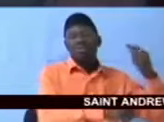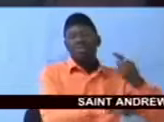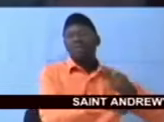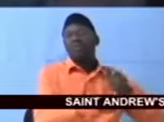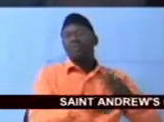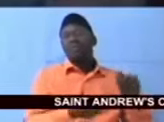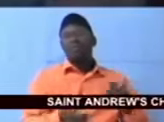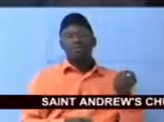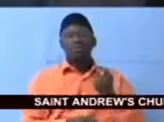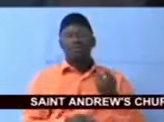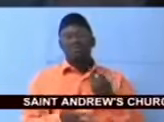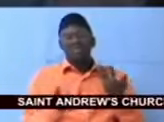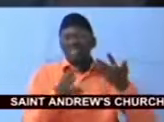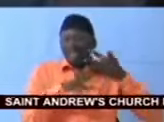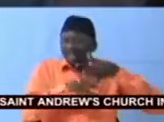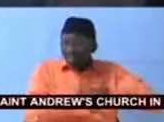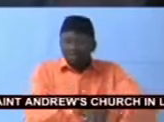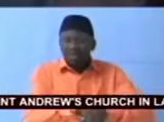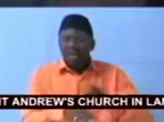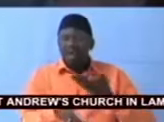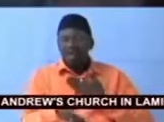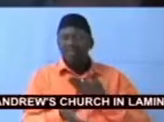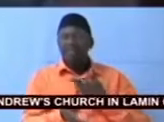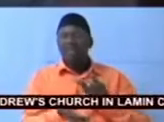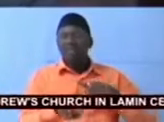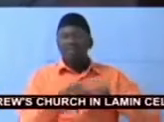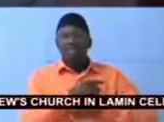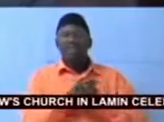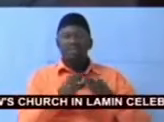because of the interference that we have received at